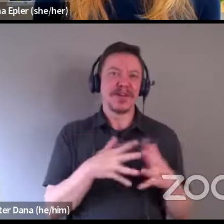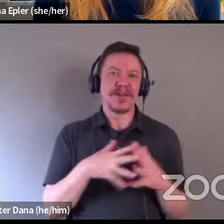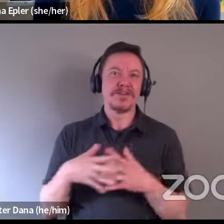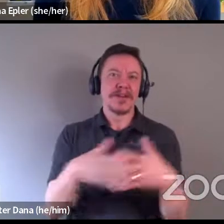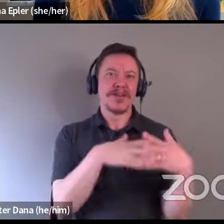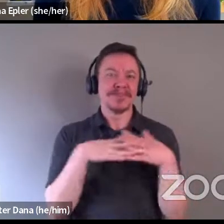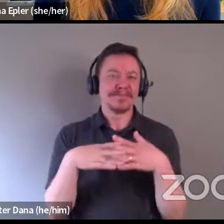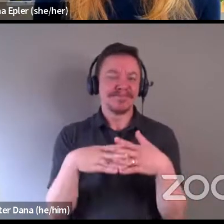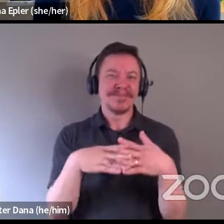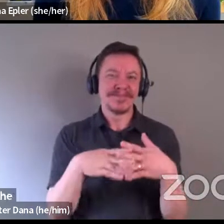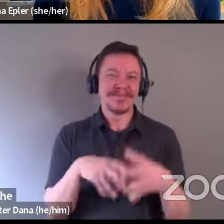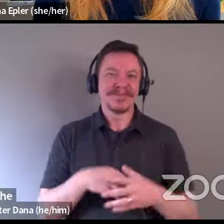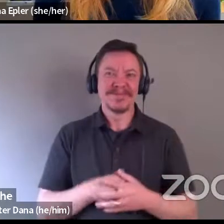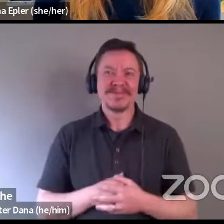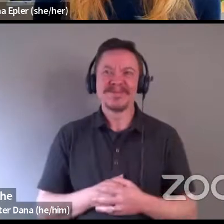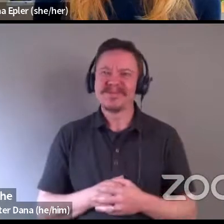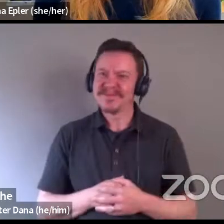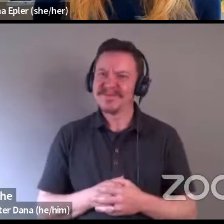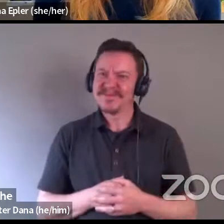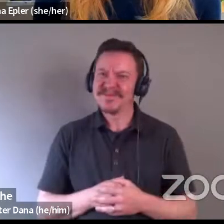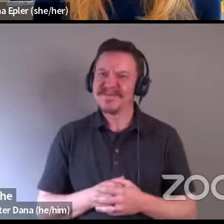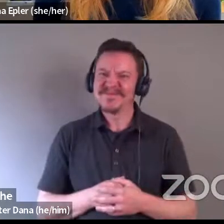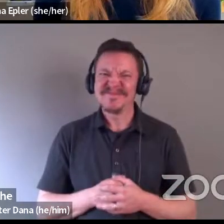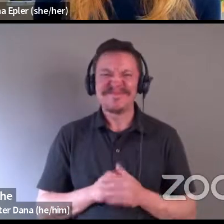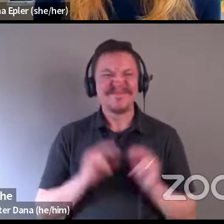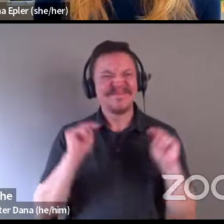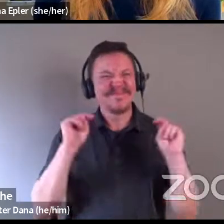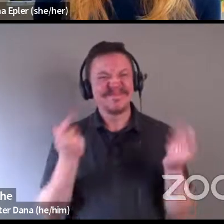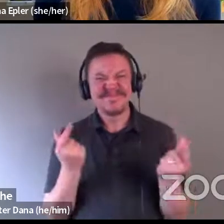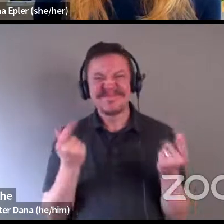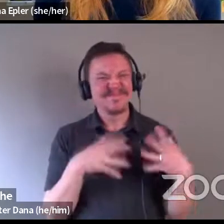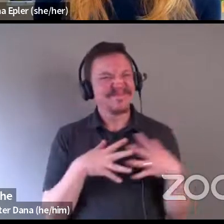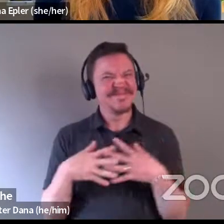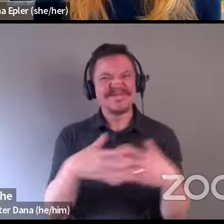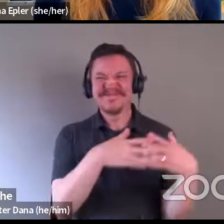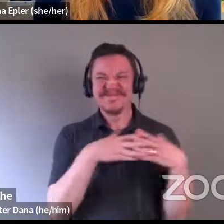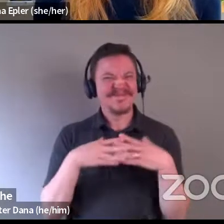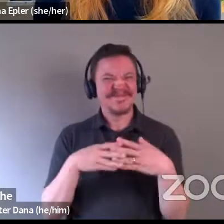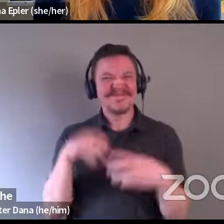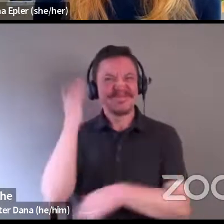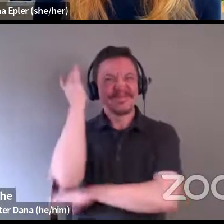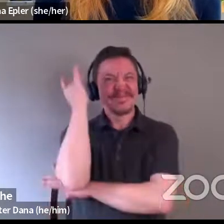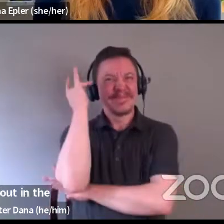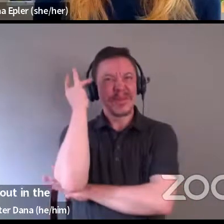I didn't quite work out in the States because